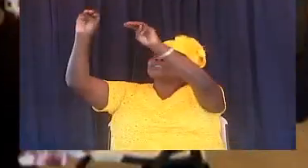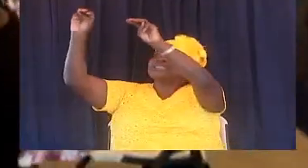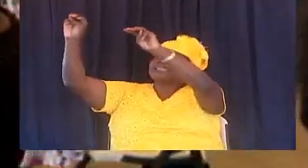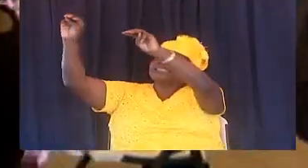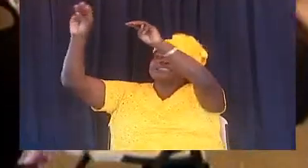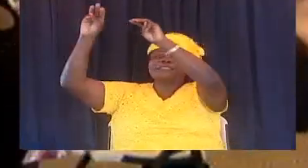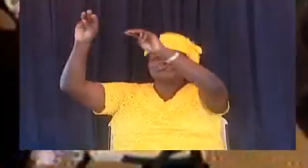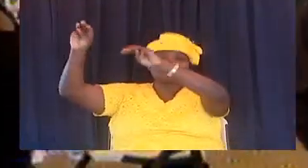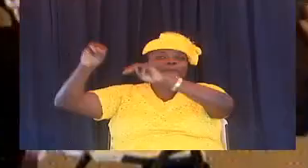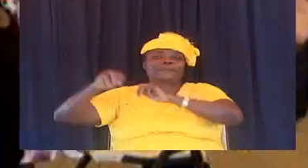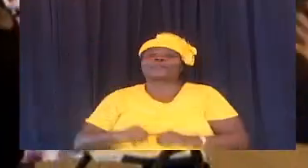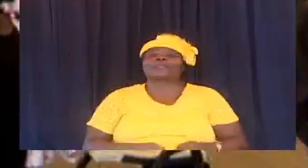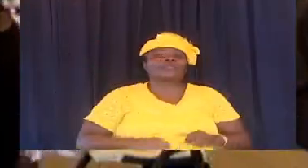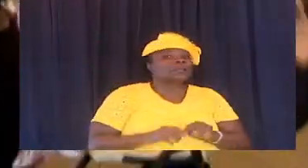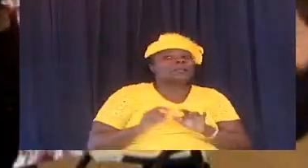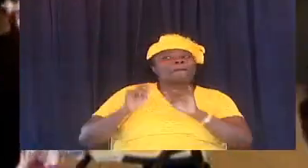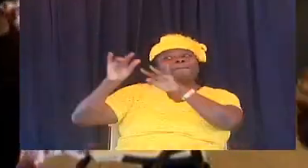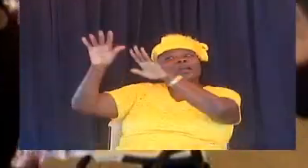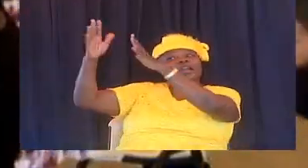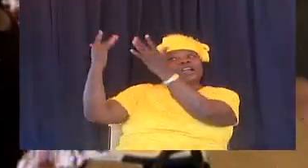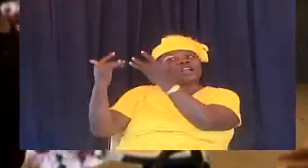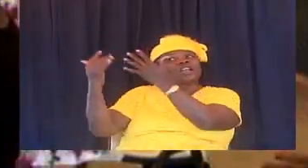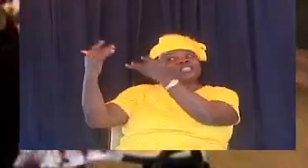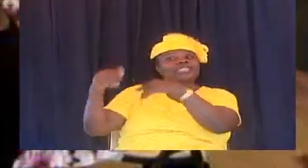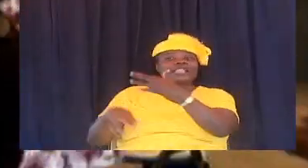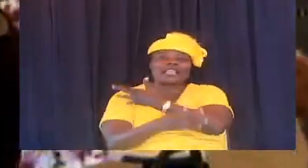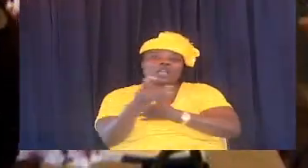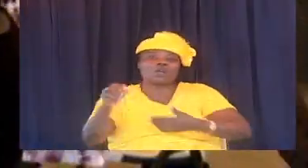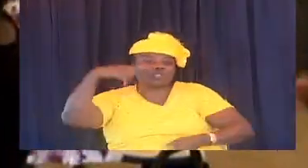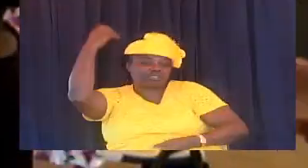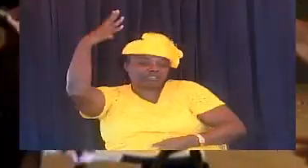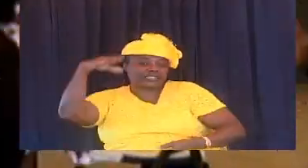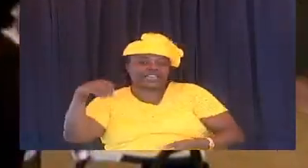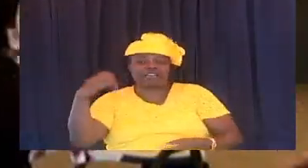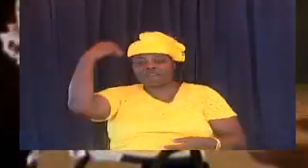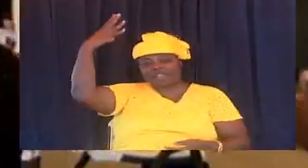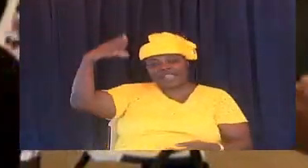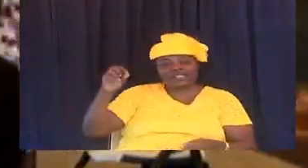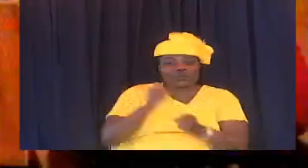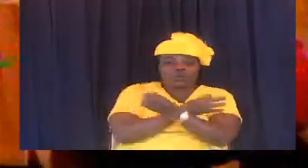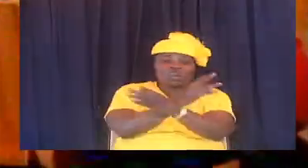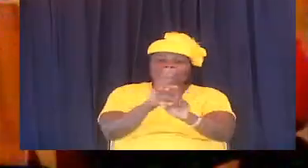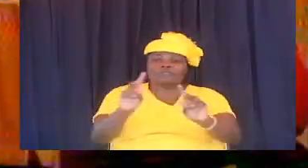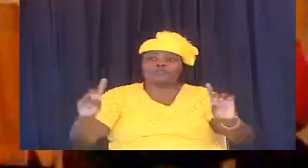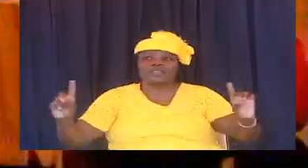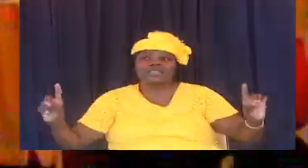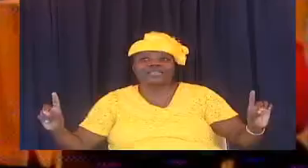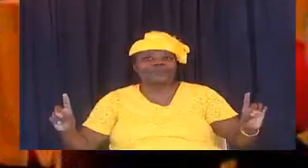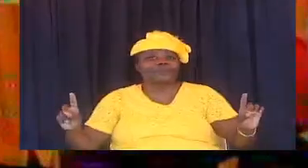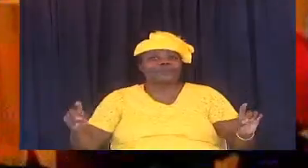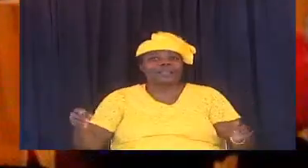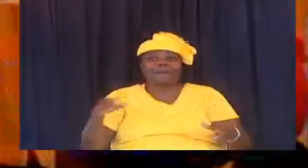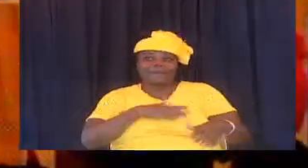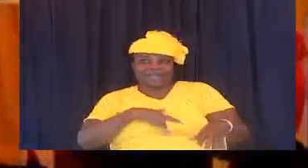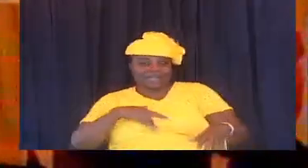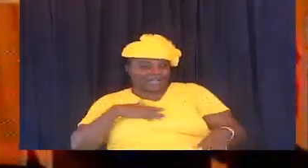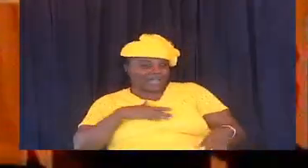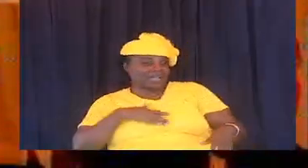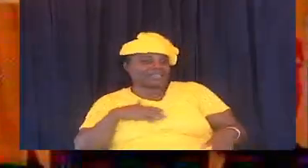Calvary. Mercy there. Oh, mercy there was great and great. Yes. Was me. My